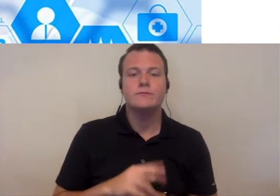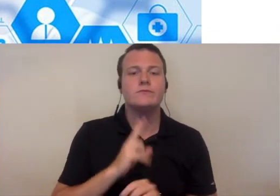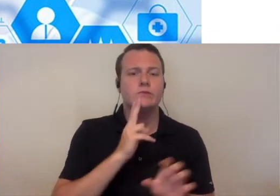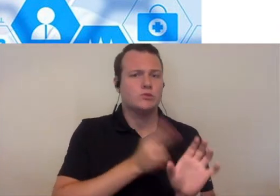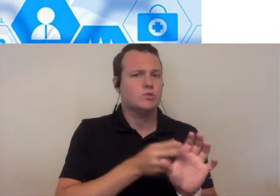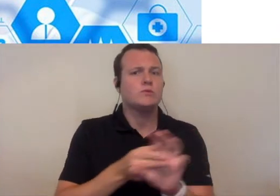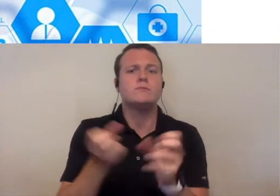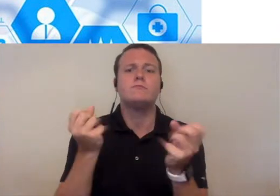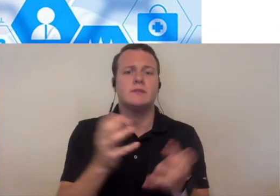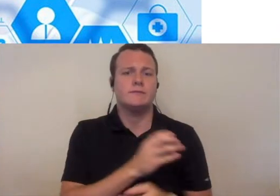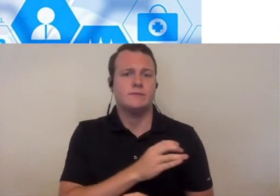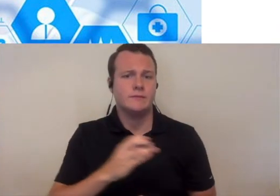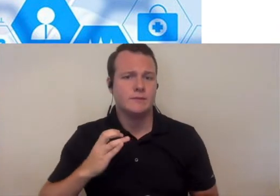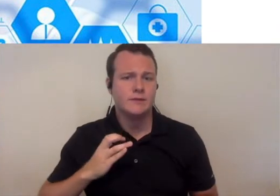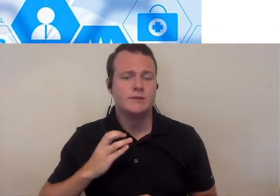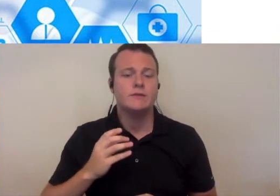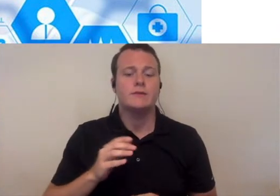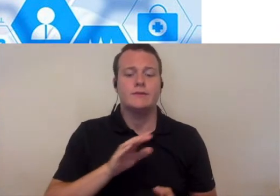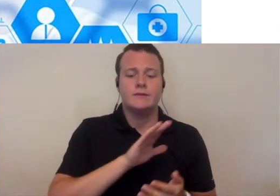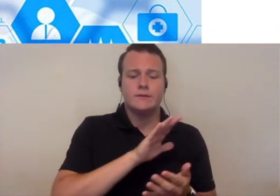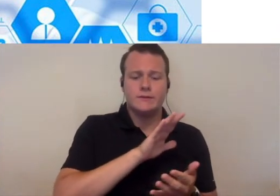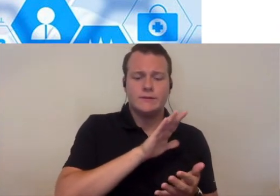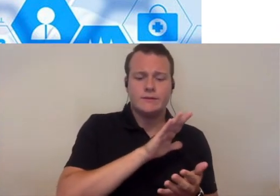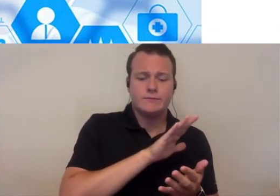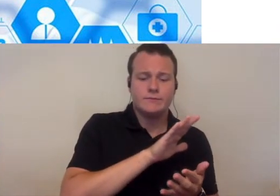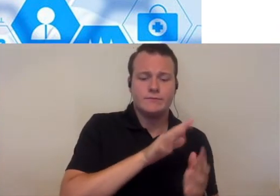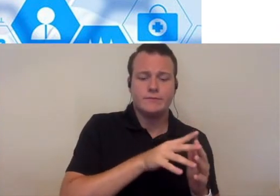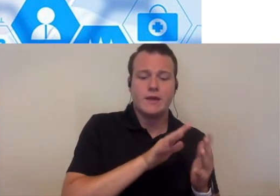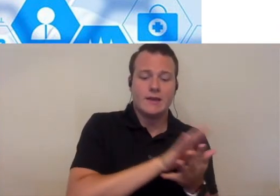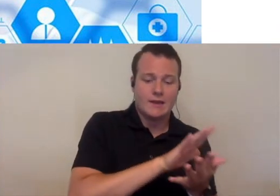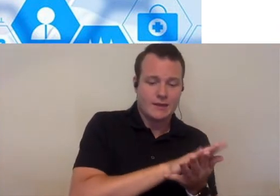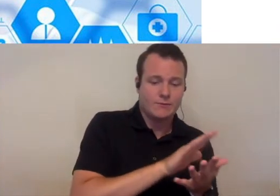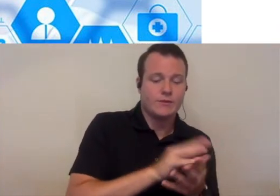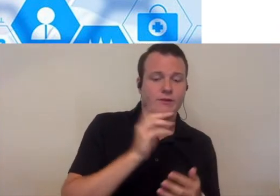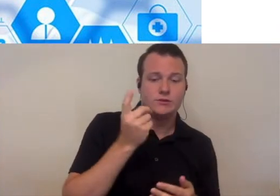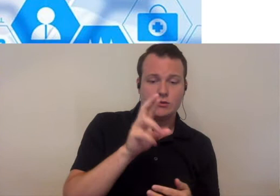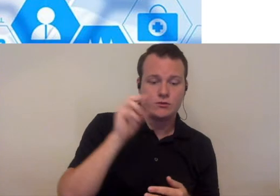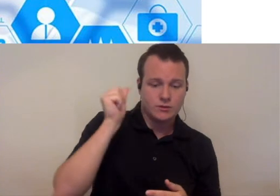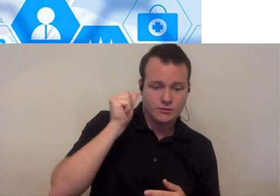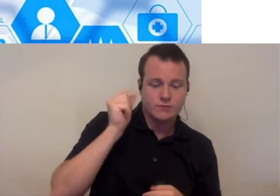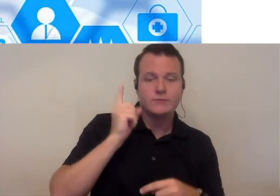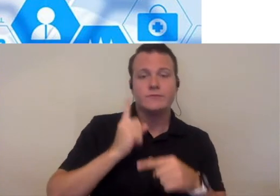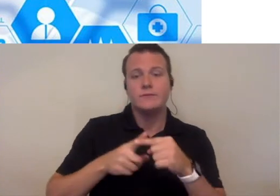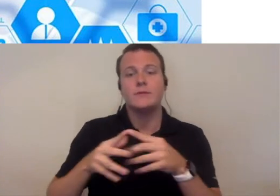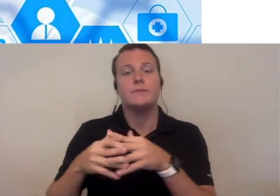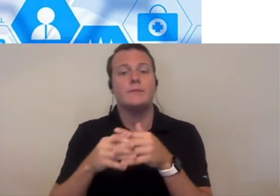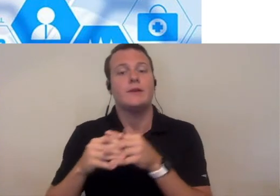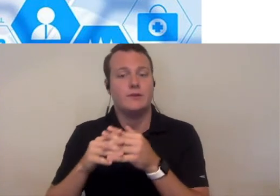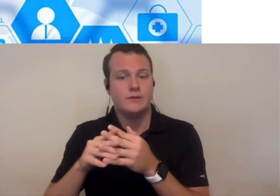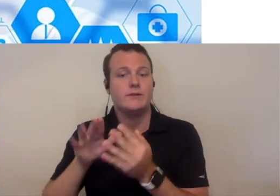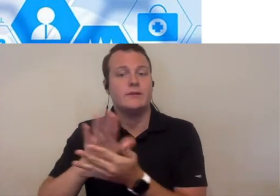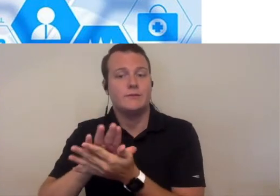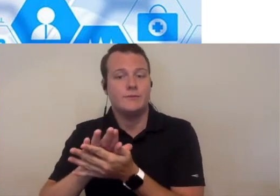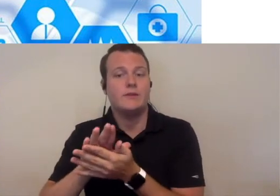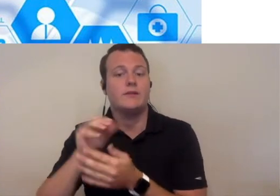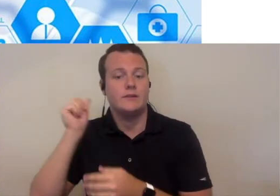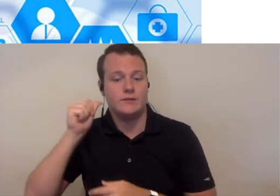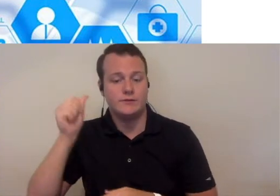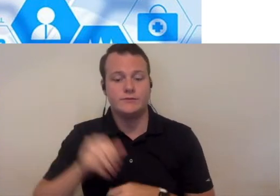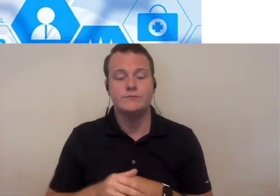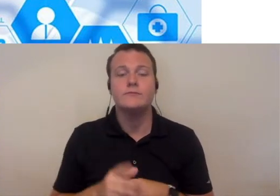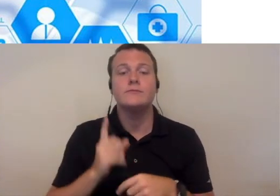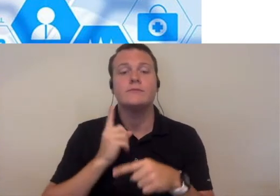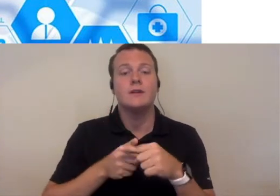served on various committees for the Academy of Doctors of Audiology and the American Academy of Audiology, including